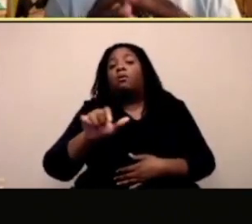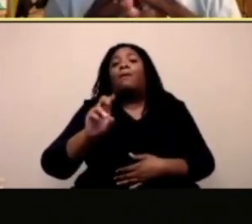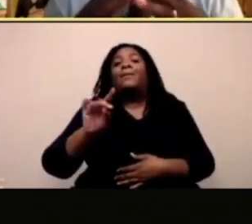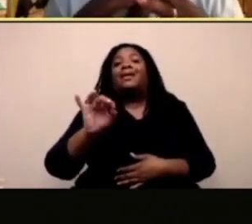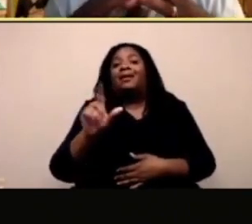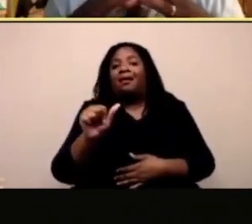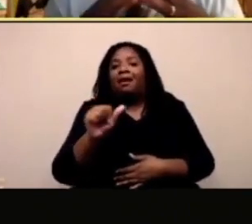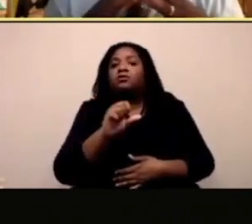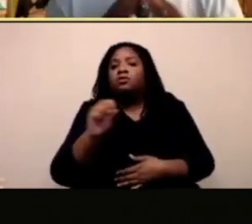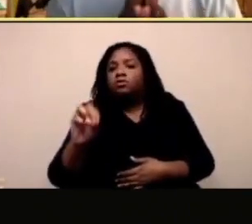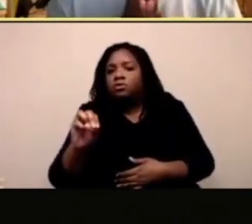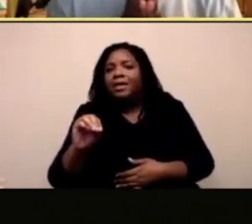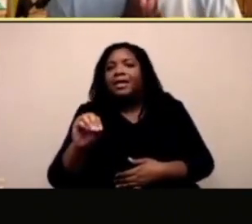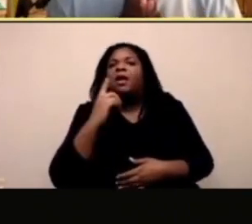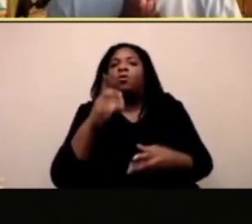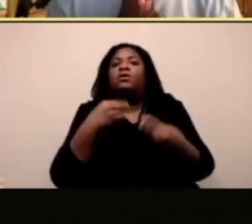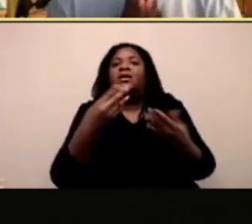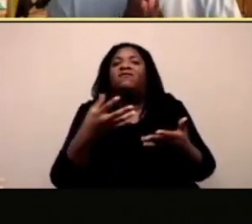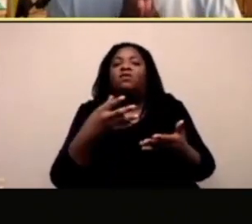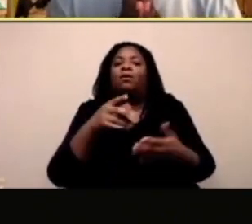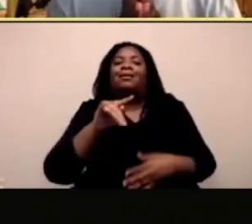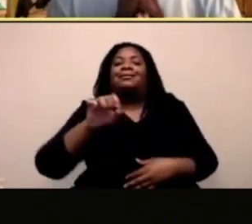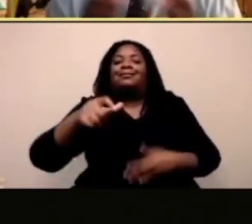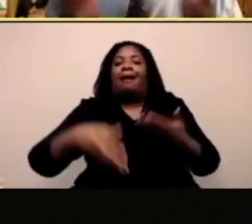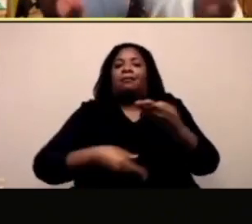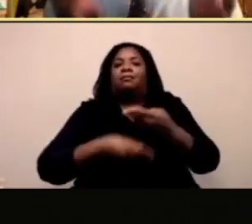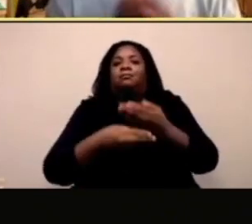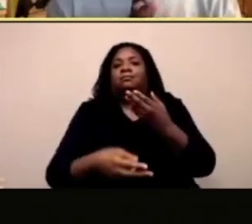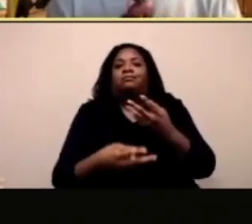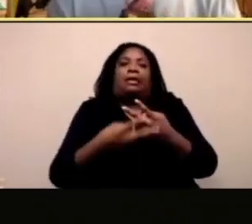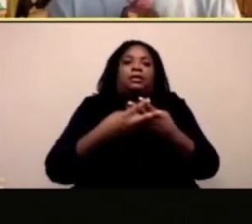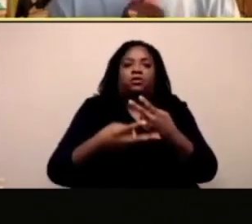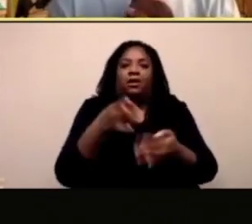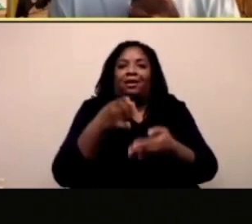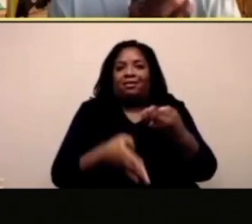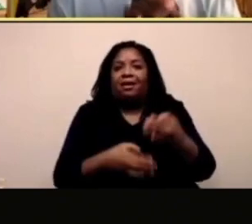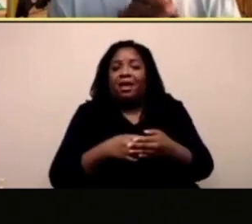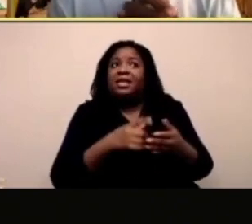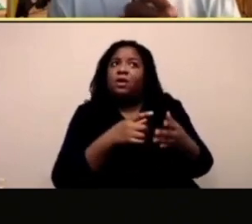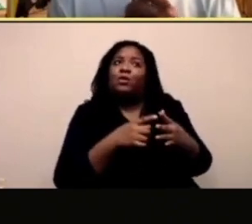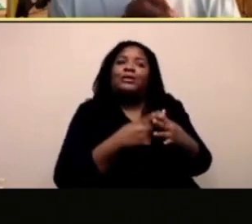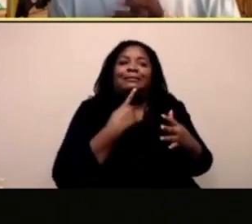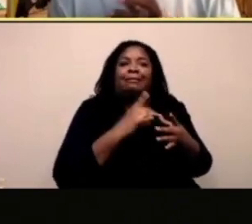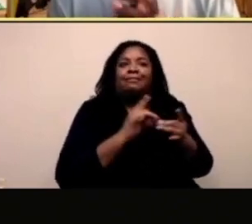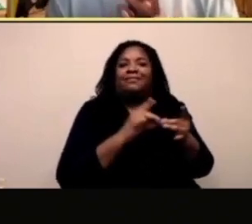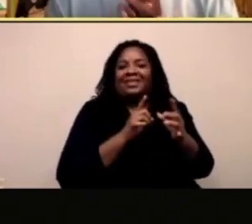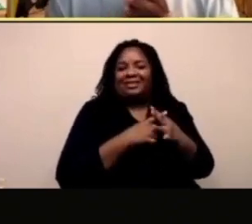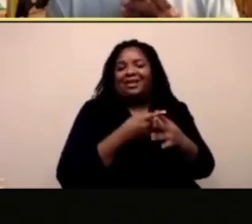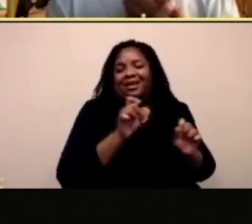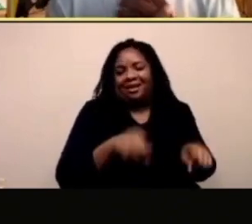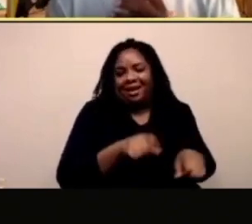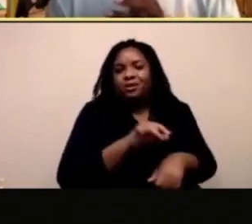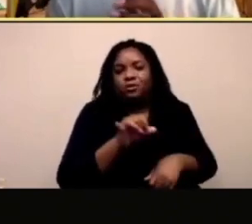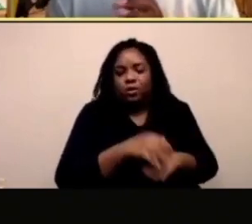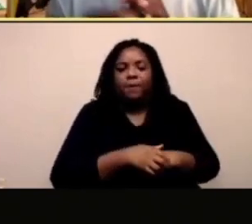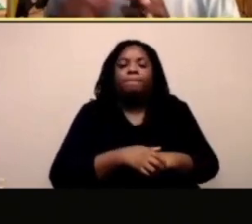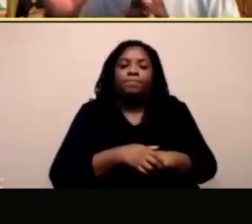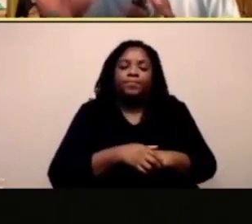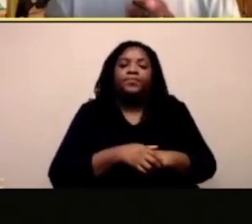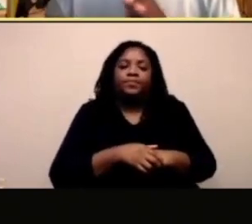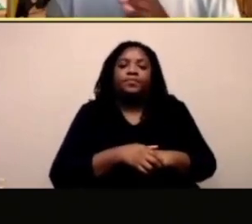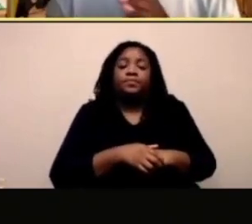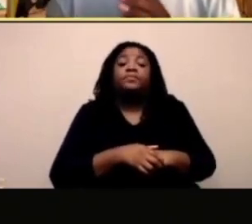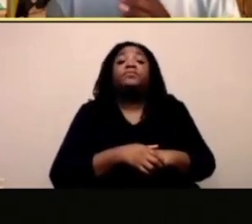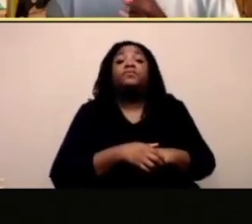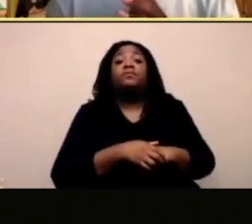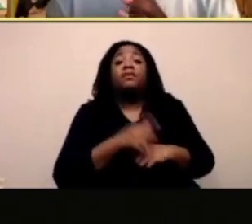media tags at the end of the session, or maybe if we want to say them at the beginning, that's fine as well. And you feel free to